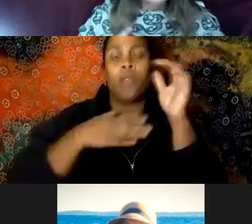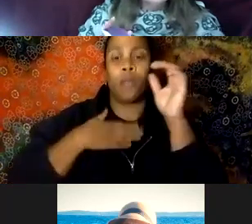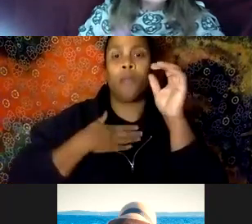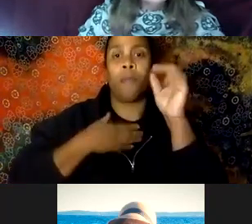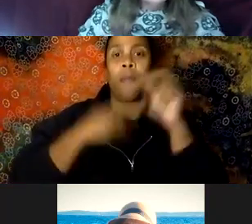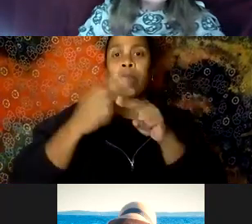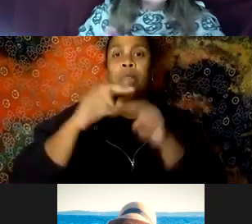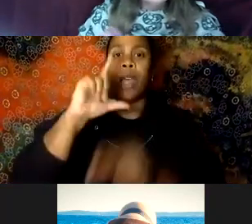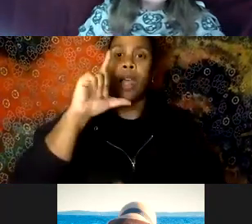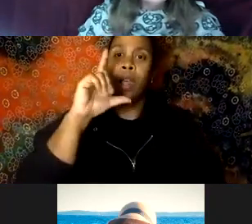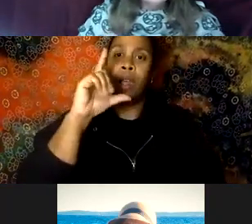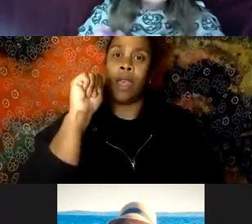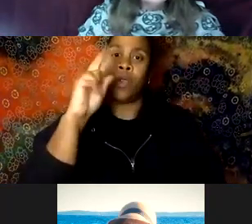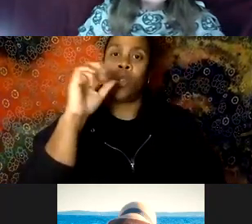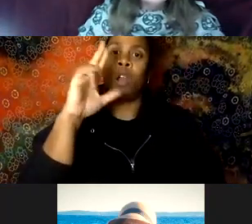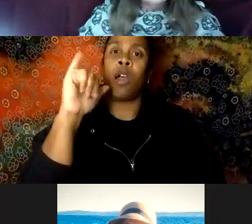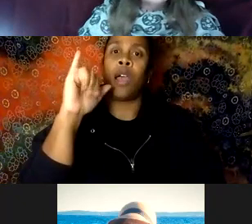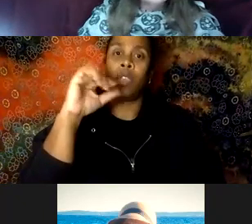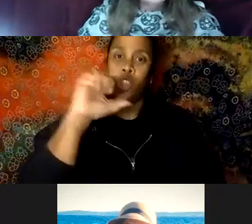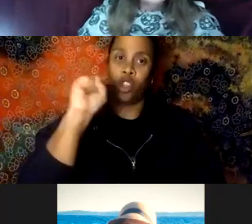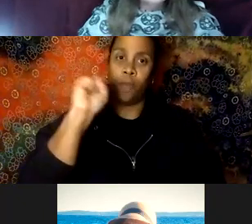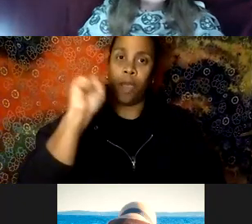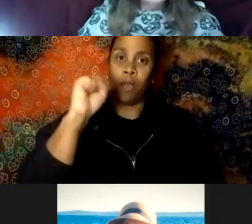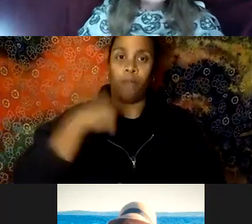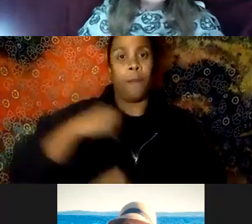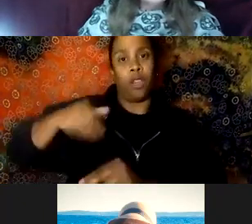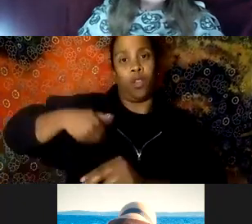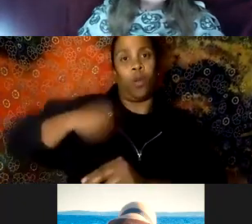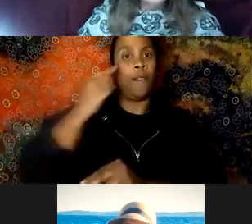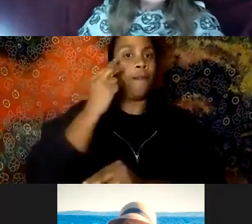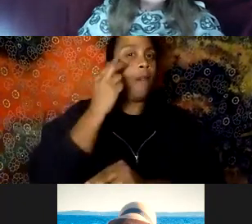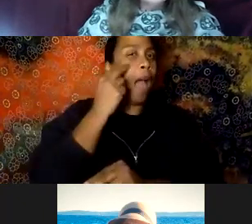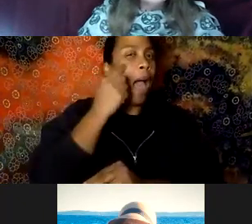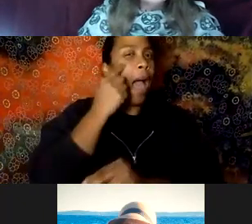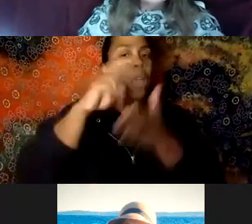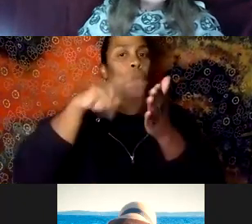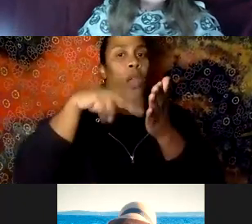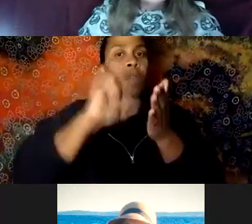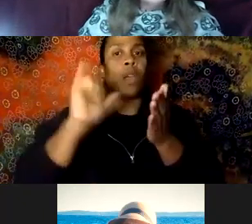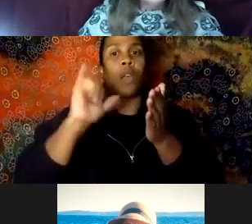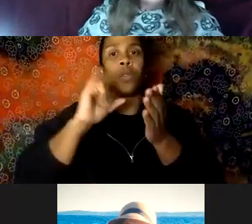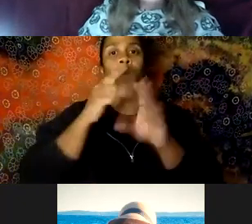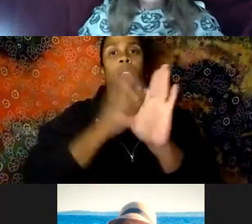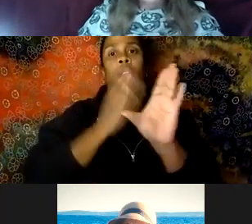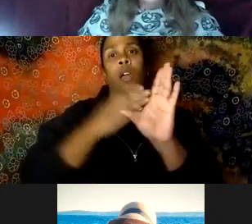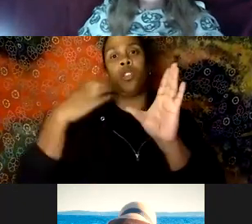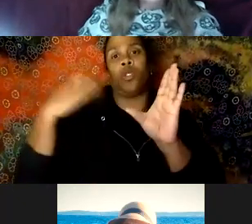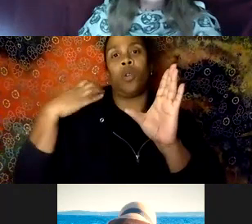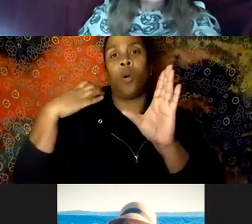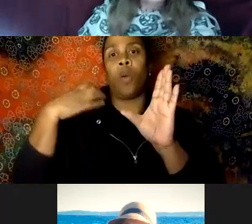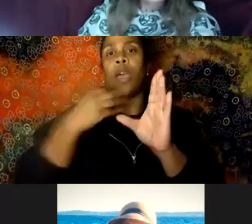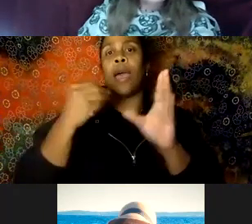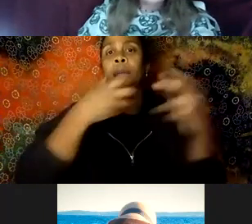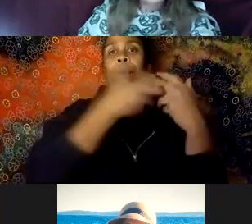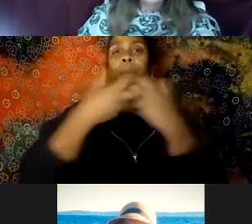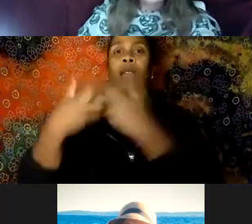event, I'm also a practitioner. I'm an intuitive eye reader. I'm also a body psychology coach and a matchmaker. So the primary